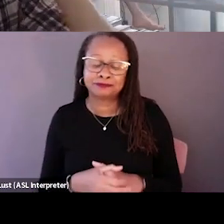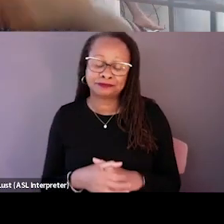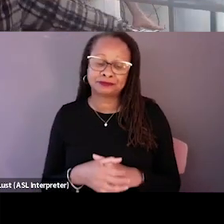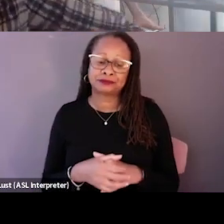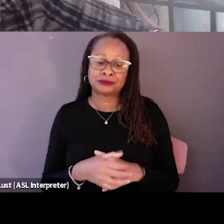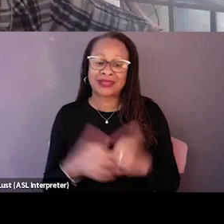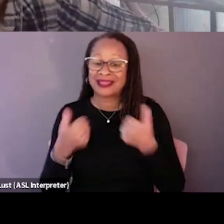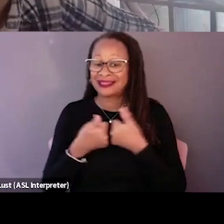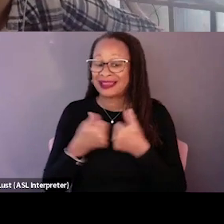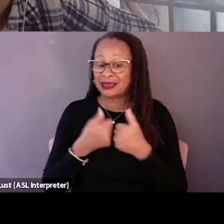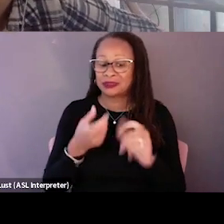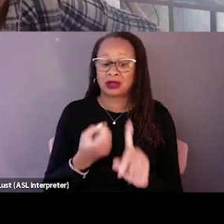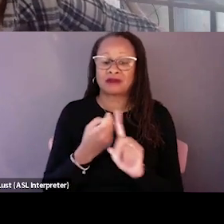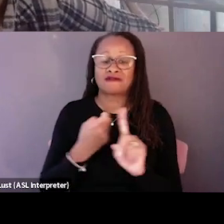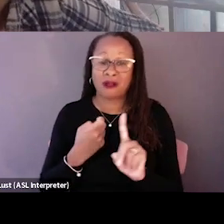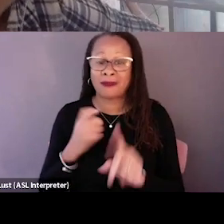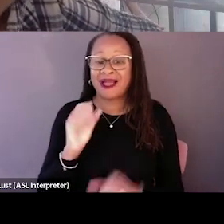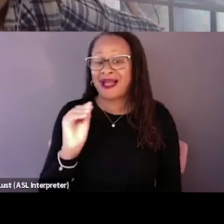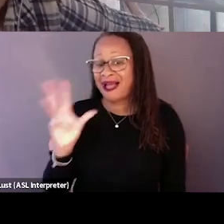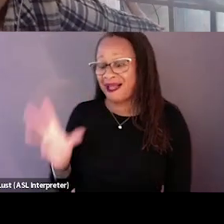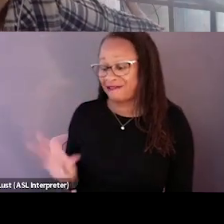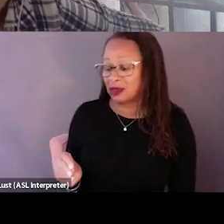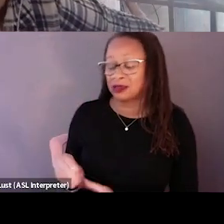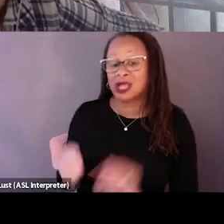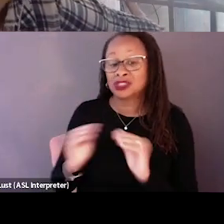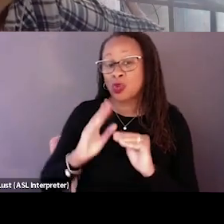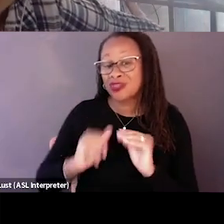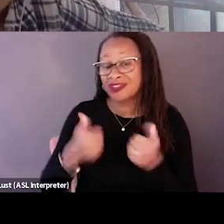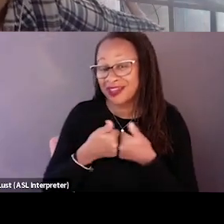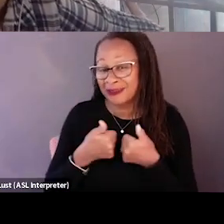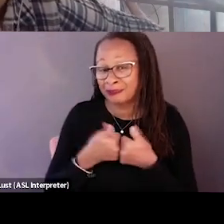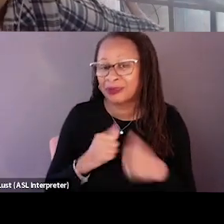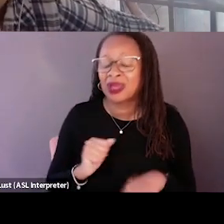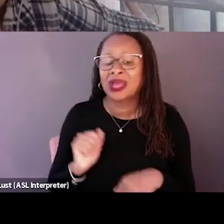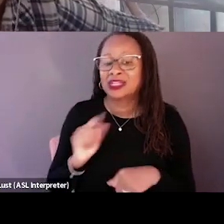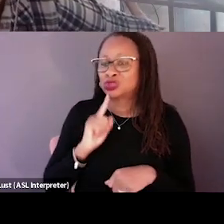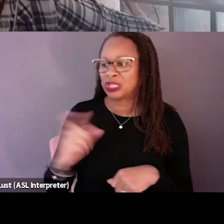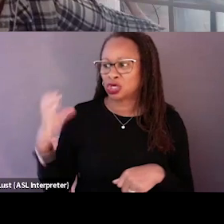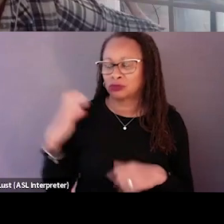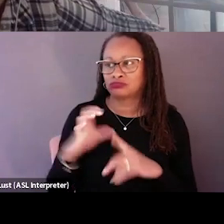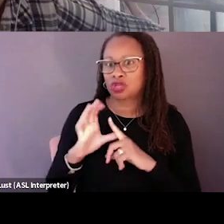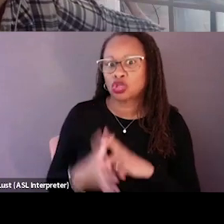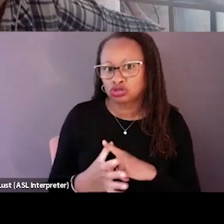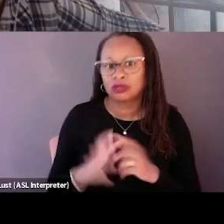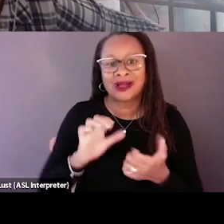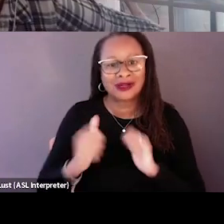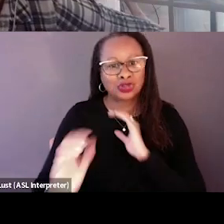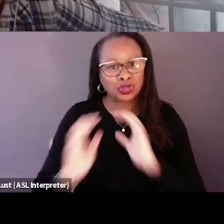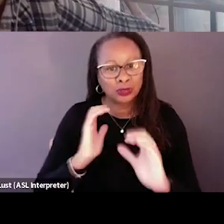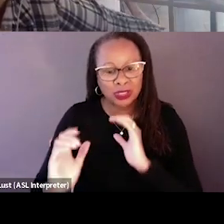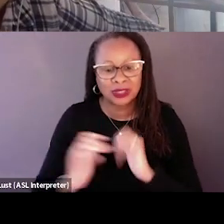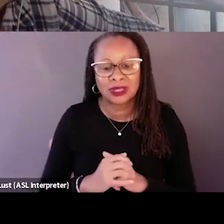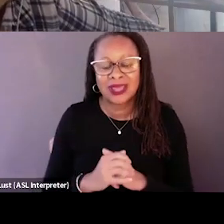these games come from Africa, and it's more than a game. It's a culture. It's a way of communicating. It's a way